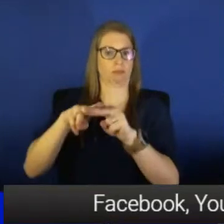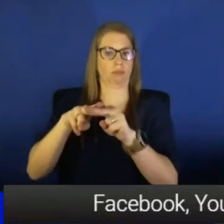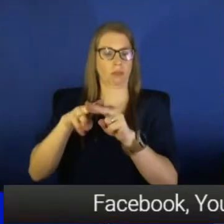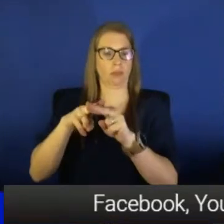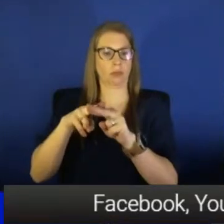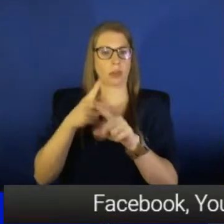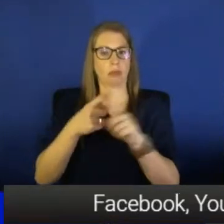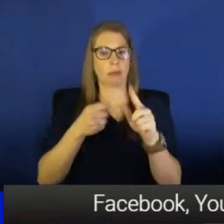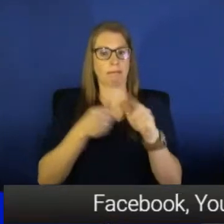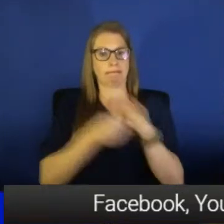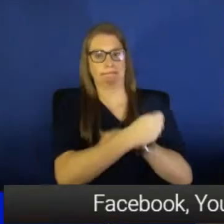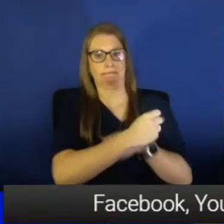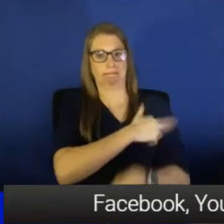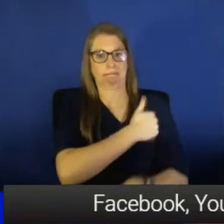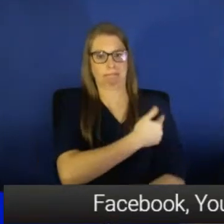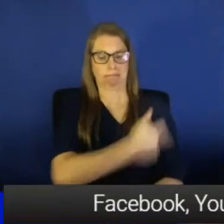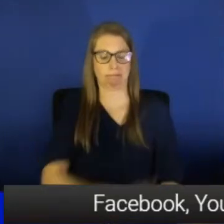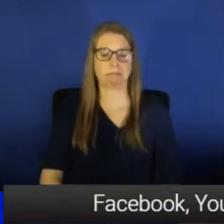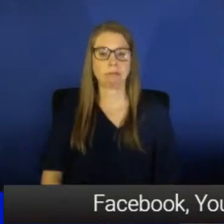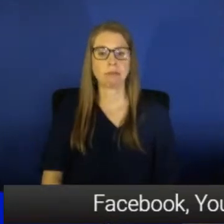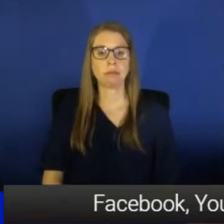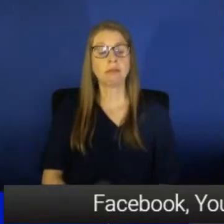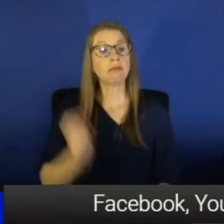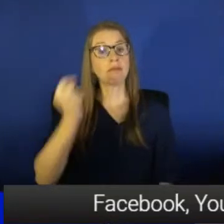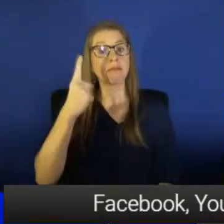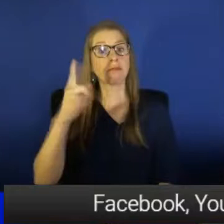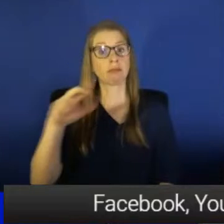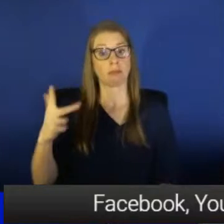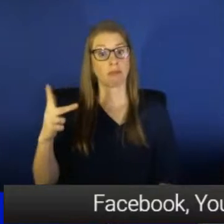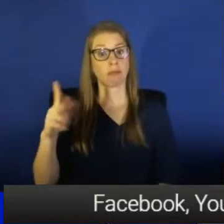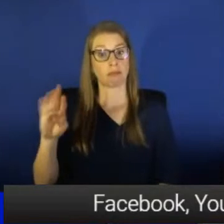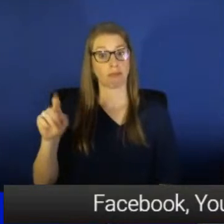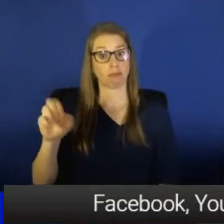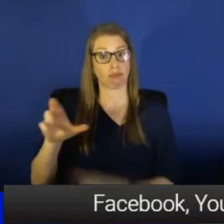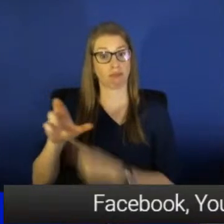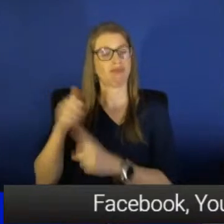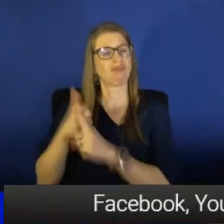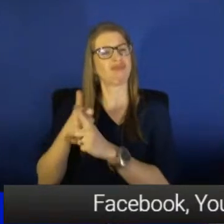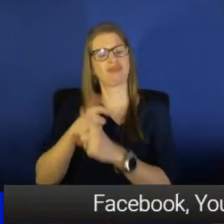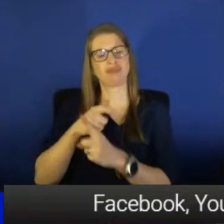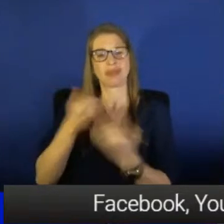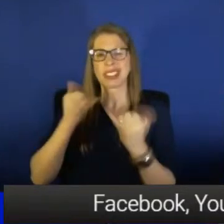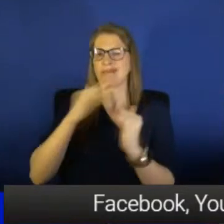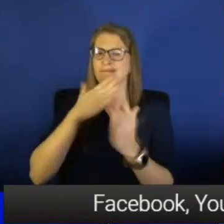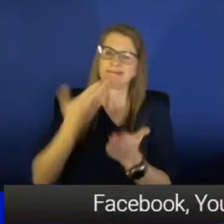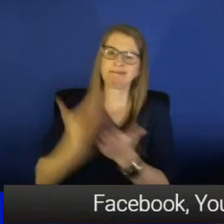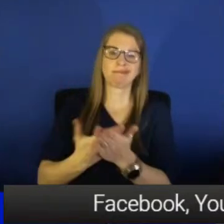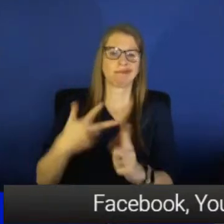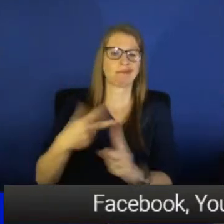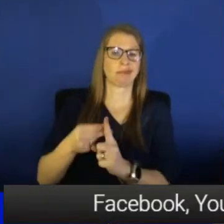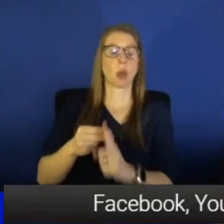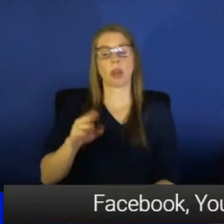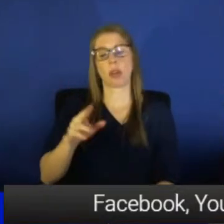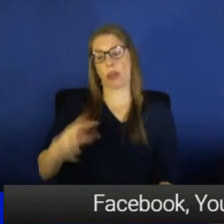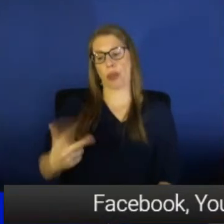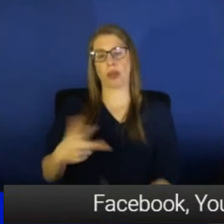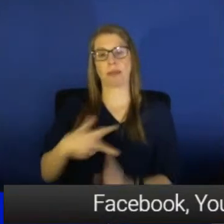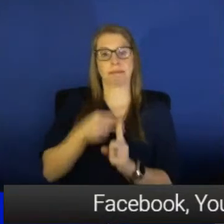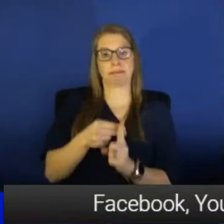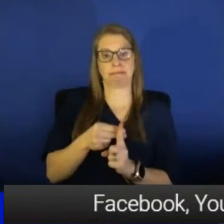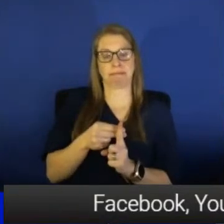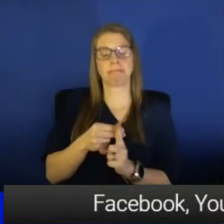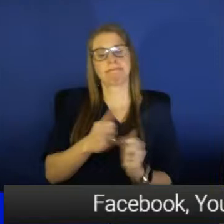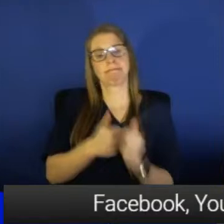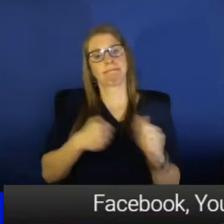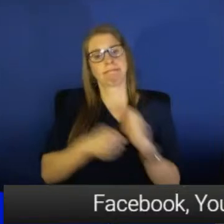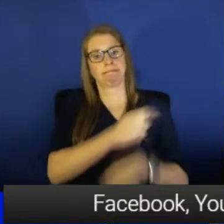hospitalization. Now, even if you've had your third dose, we know that you are still well protected, against hospitalization, severe disease, and death, in